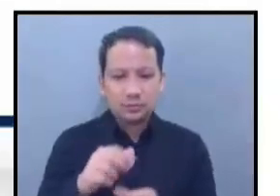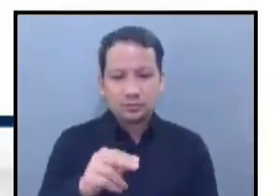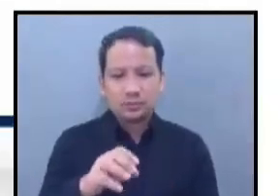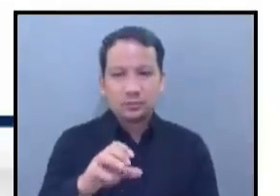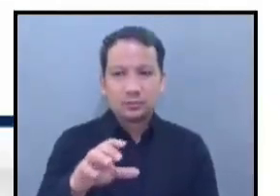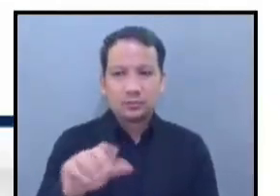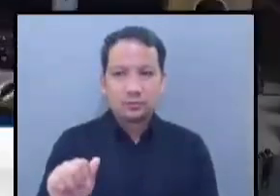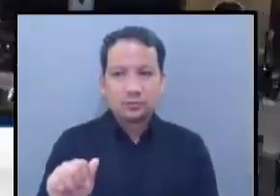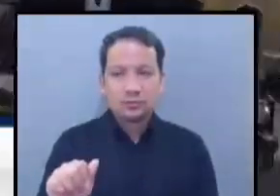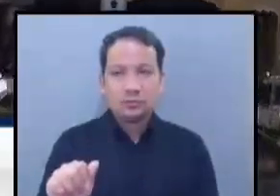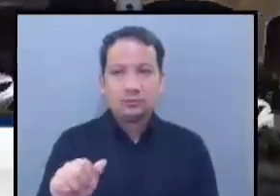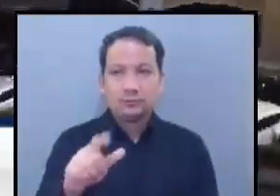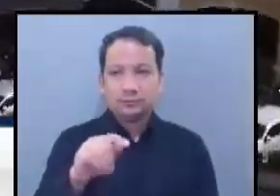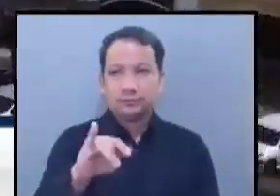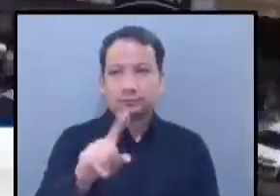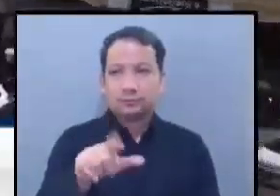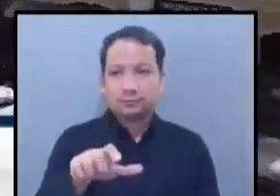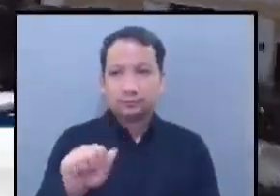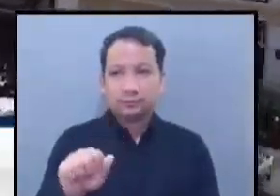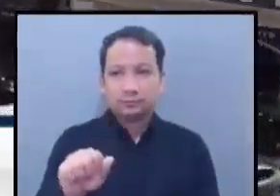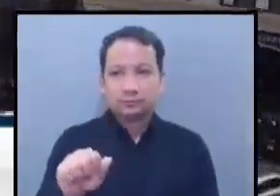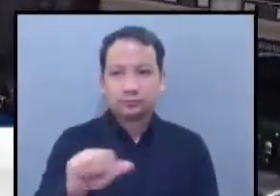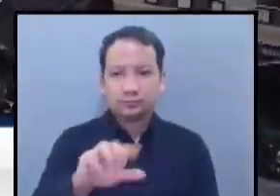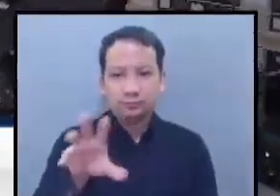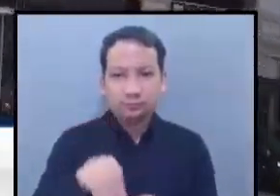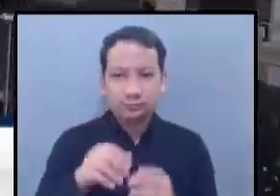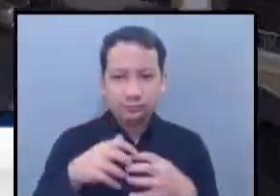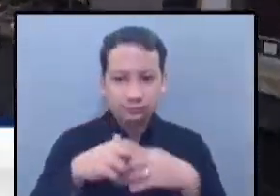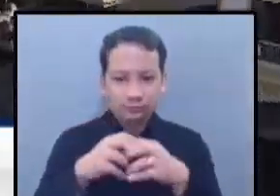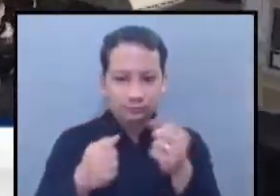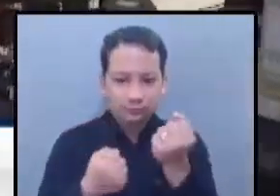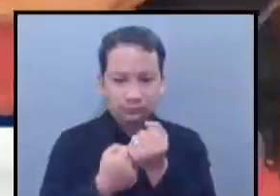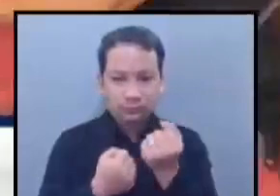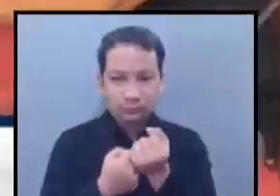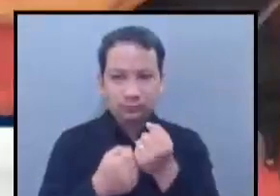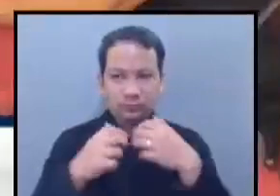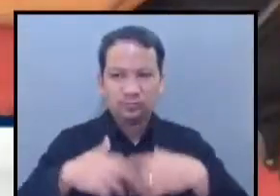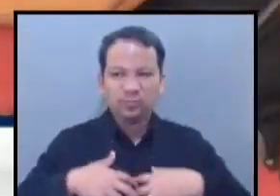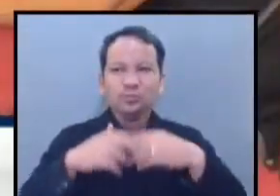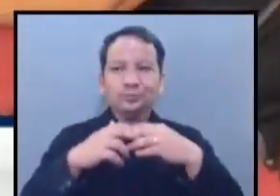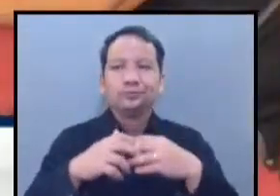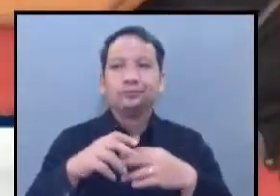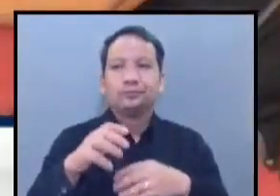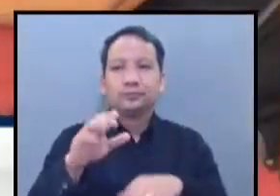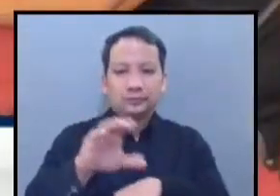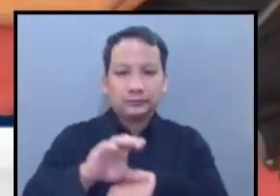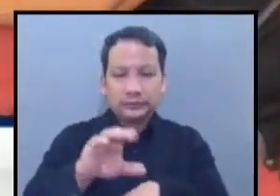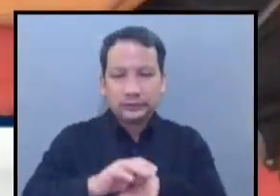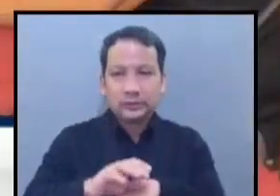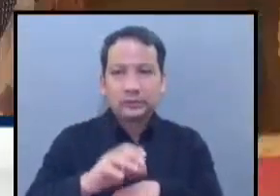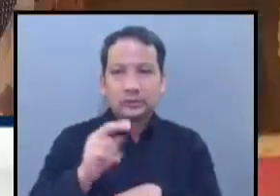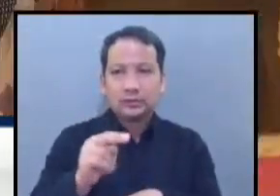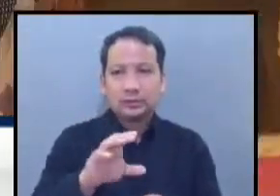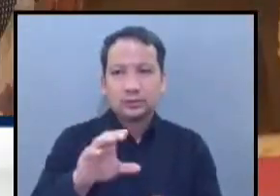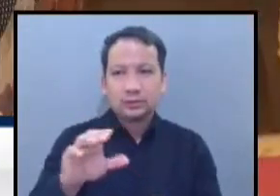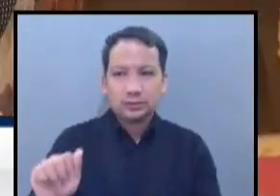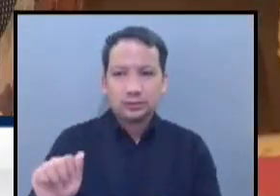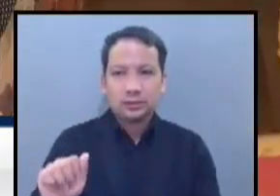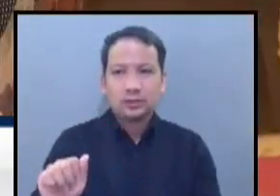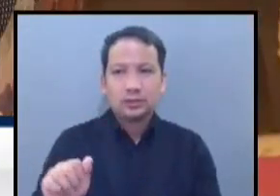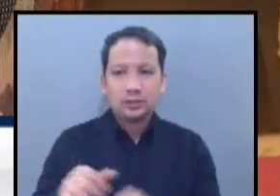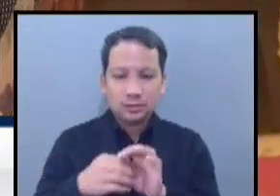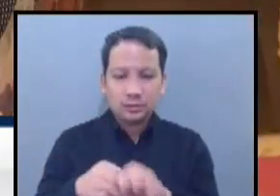ng TIEZA para sa shoring o paglalagay ng support structure sa kathedral. Isusulong din niya sa NCCA ang pagde-deputize ng